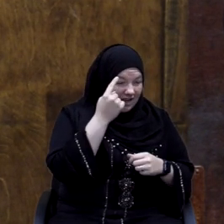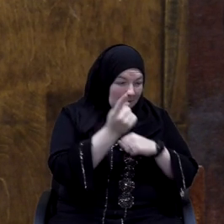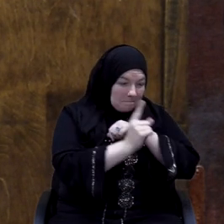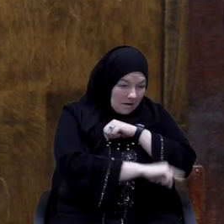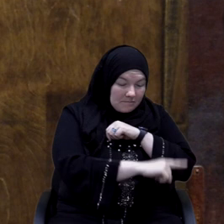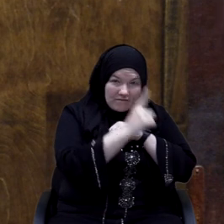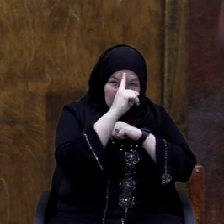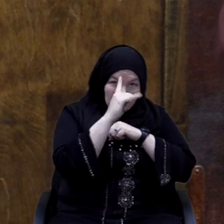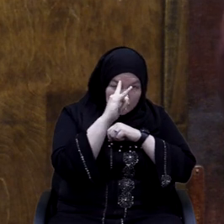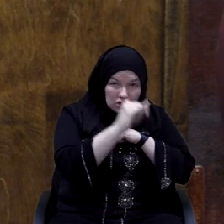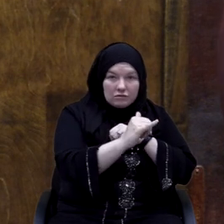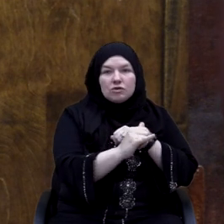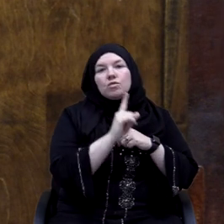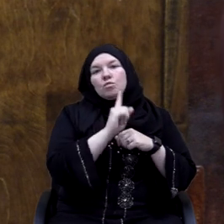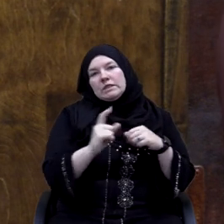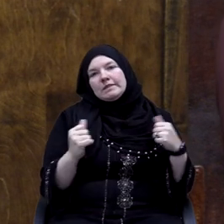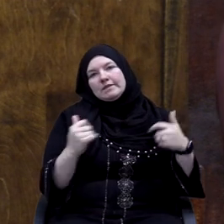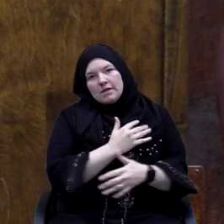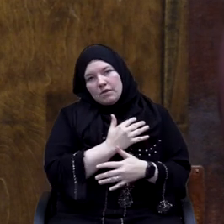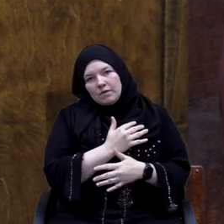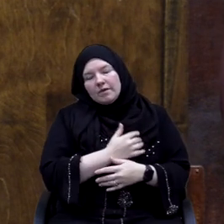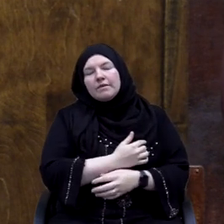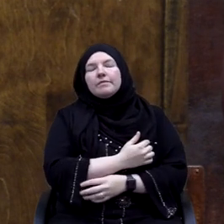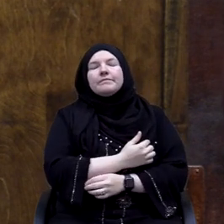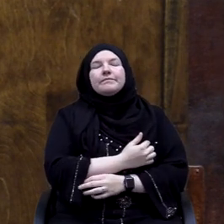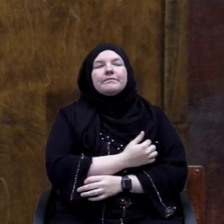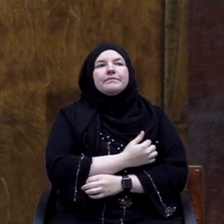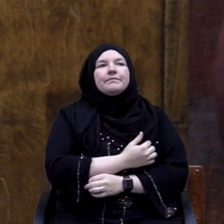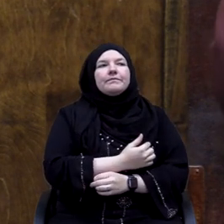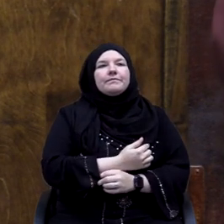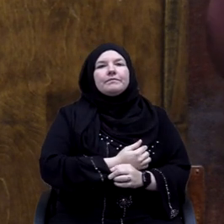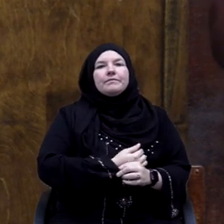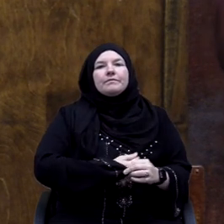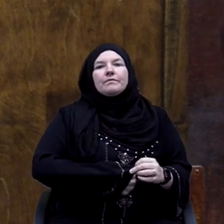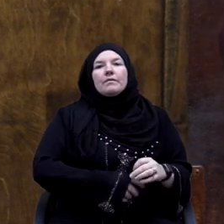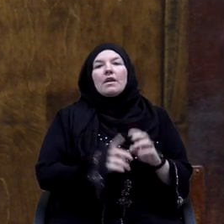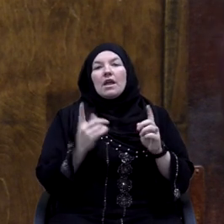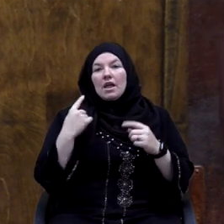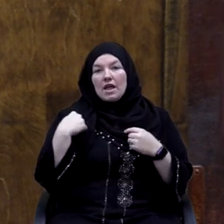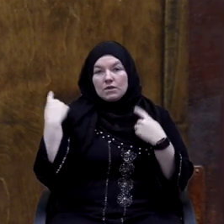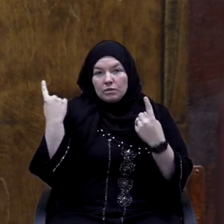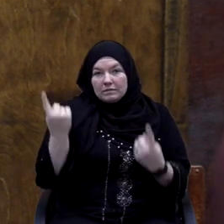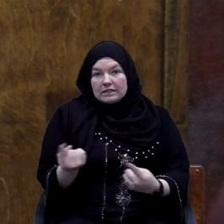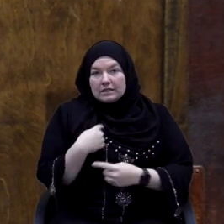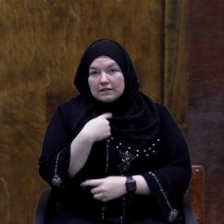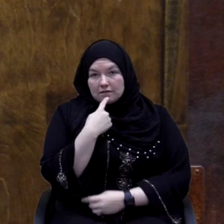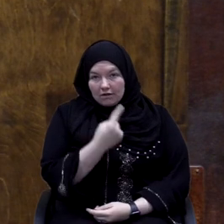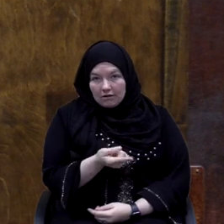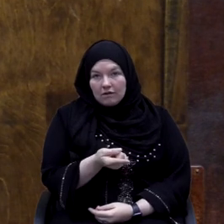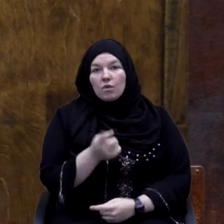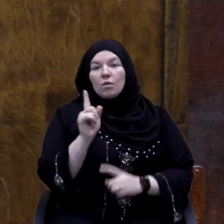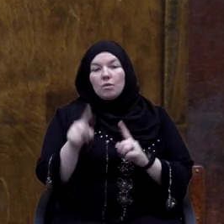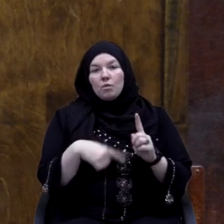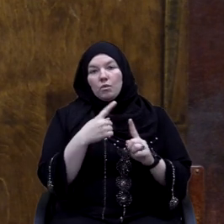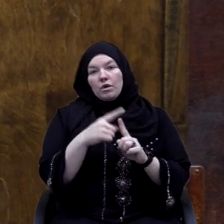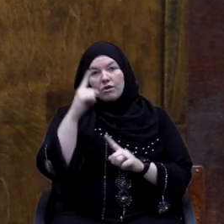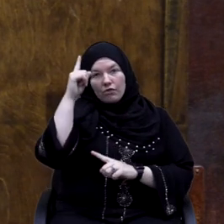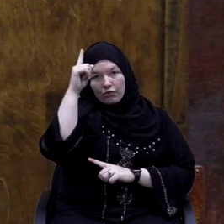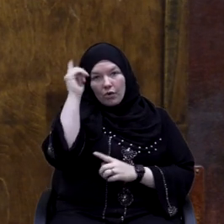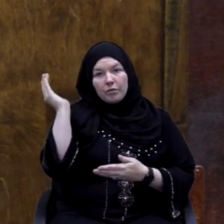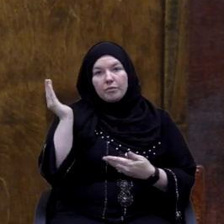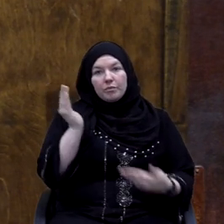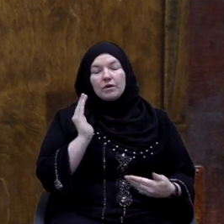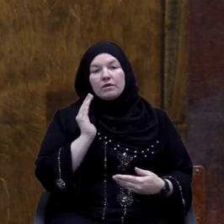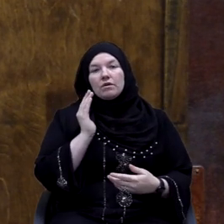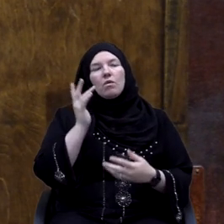eternity is really scary. So, as we have been saying all along, when Allah brings us